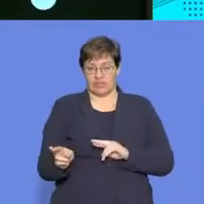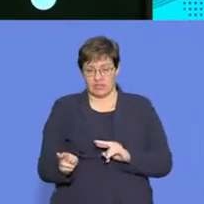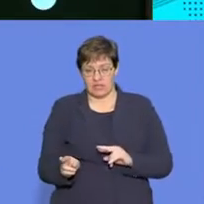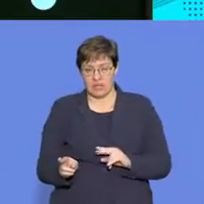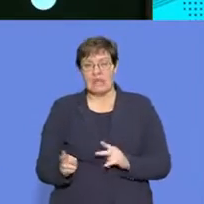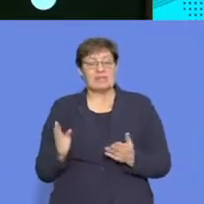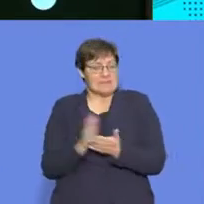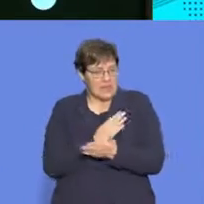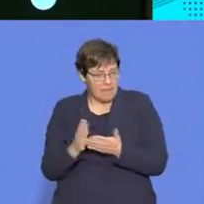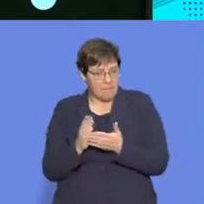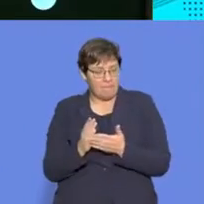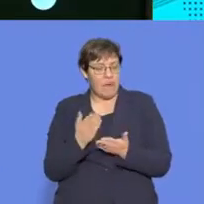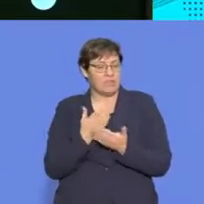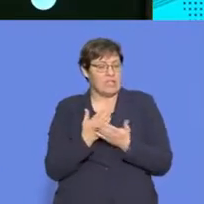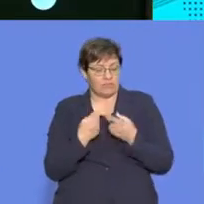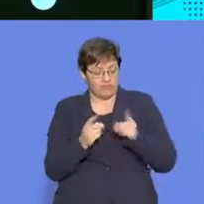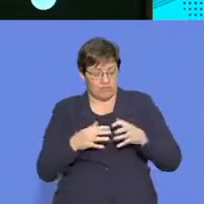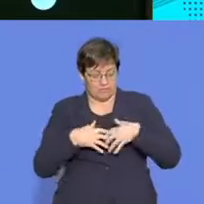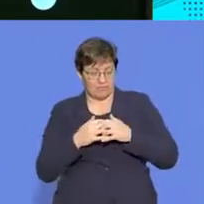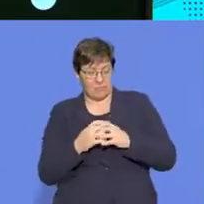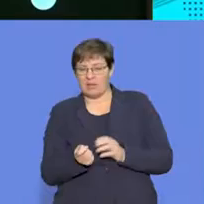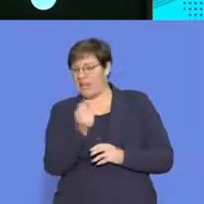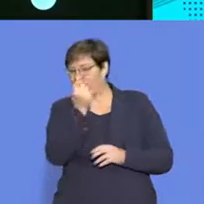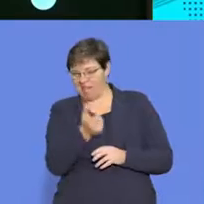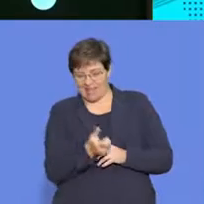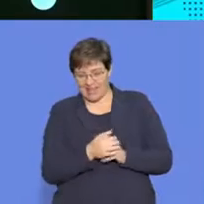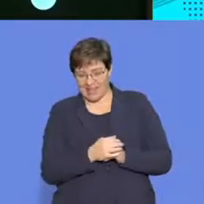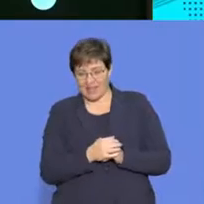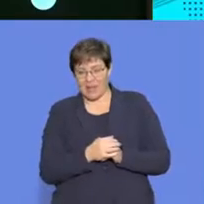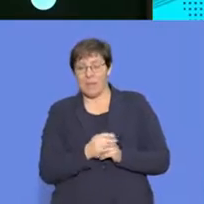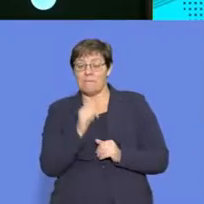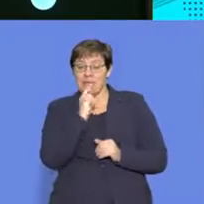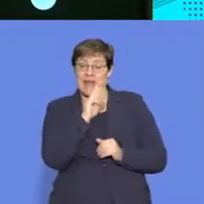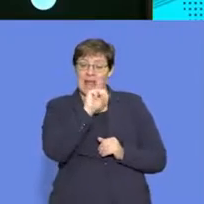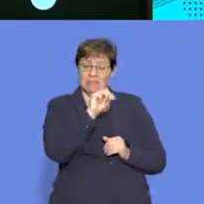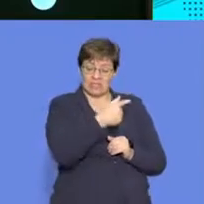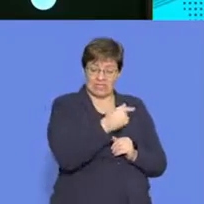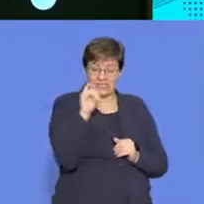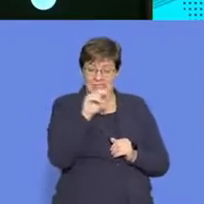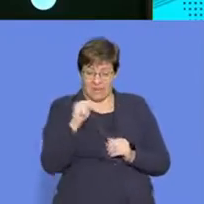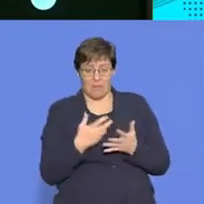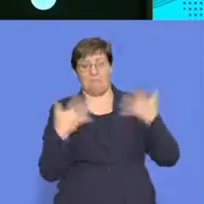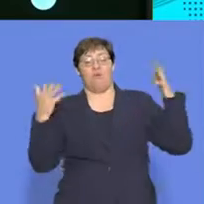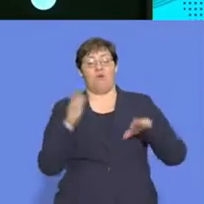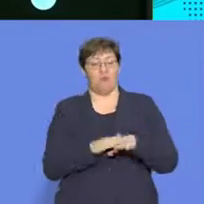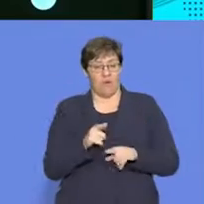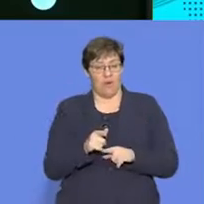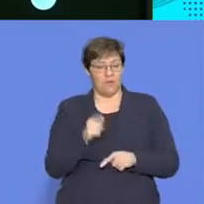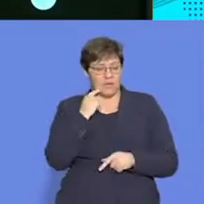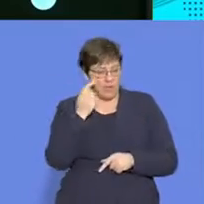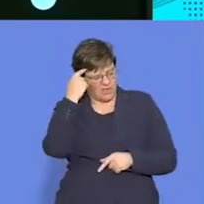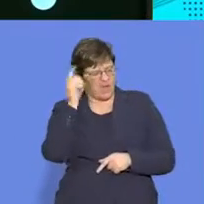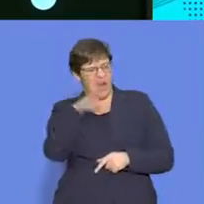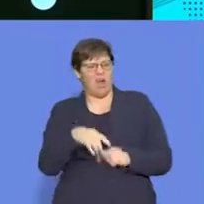spontaneous reaction. It will generate some potential difference, but it's not as much as the magnesium zinc